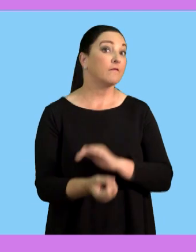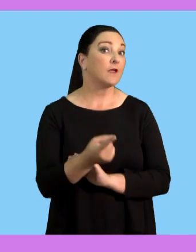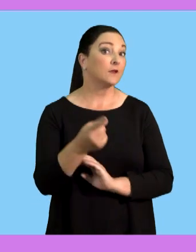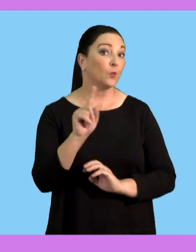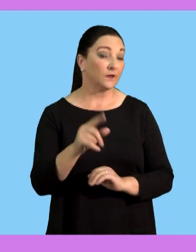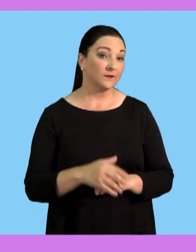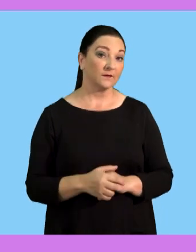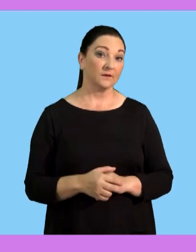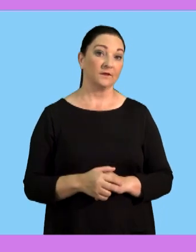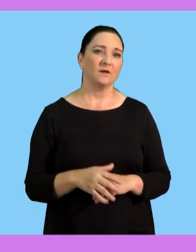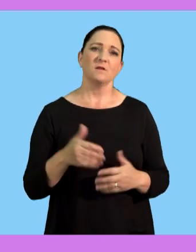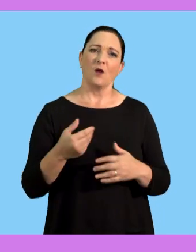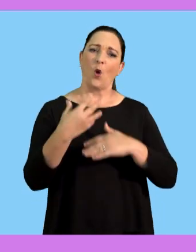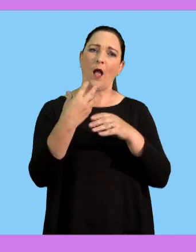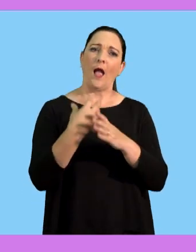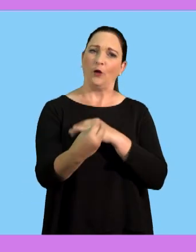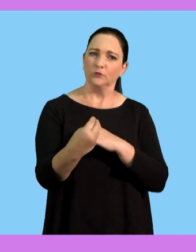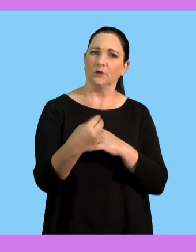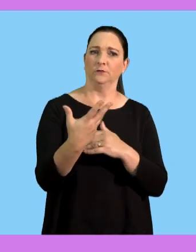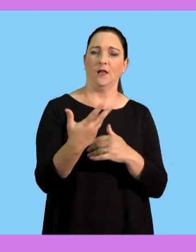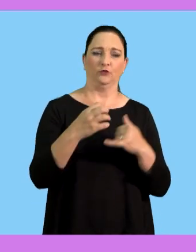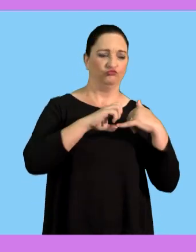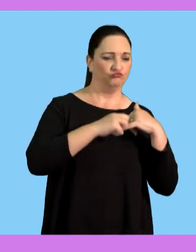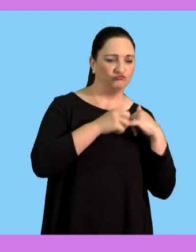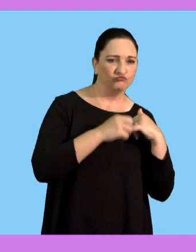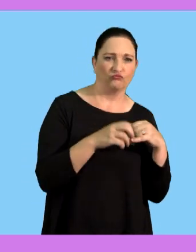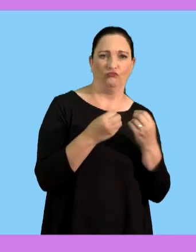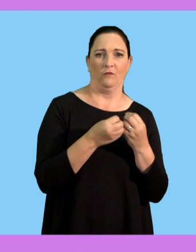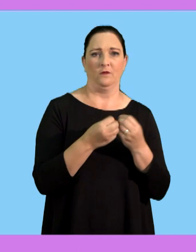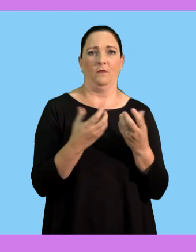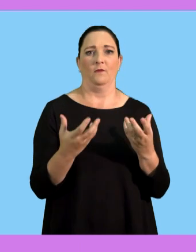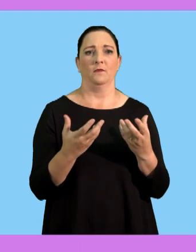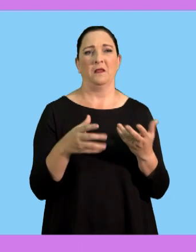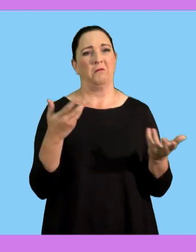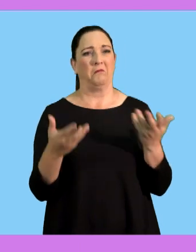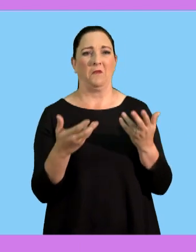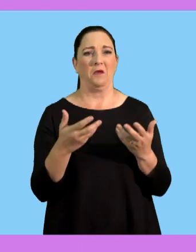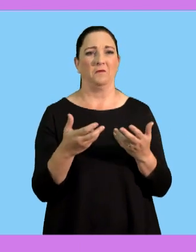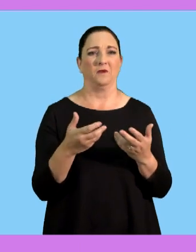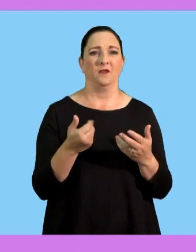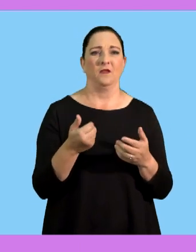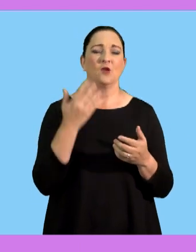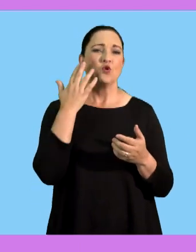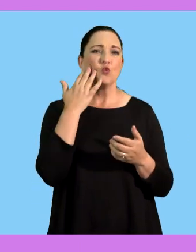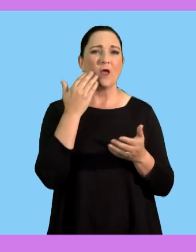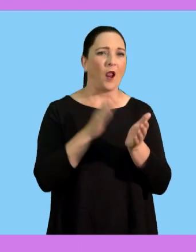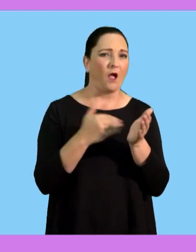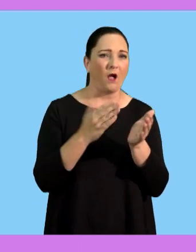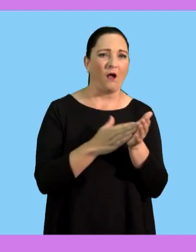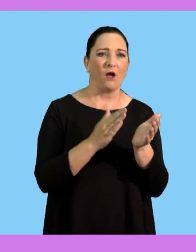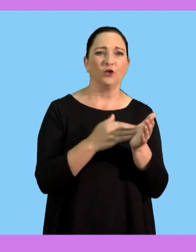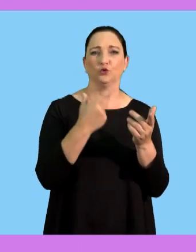is something that happens, a set of outcomes of a trial, right? For example, spades, diamonds, hearts,